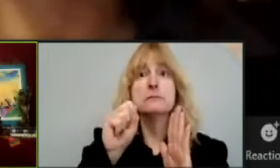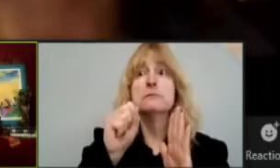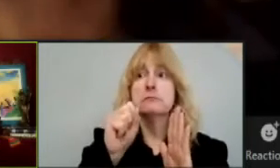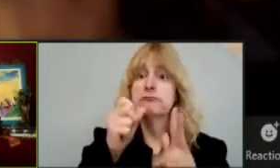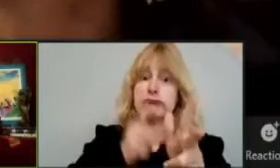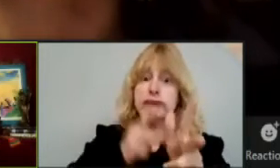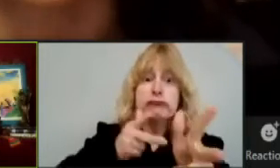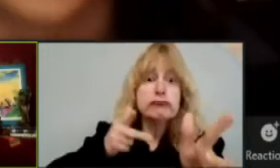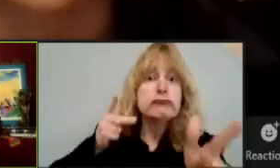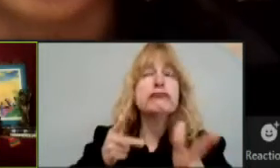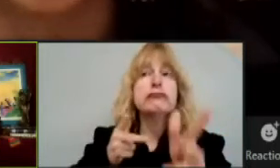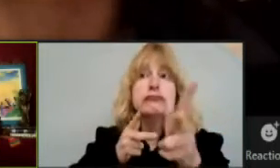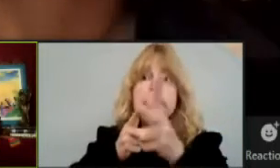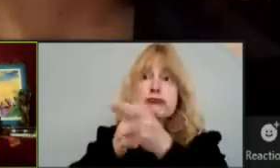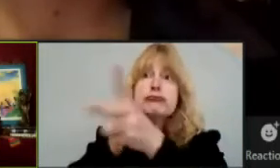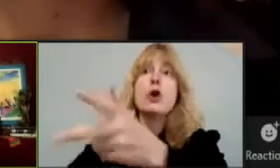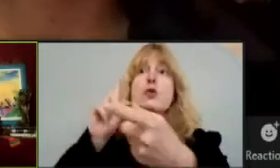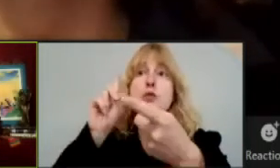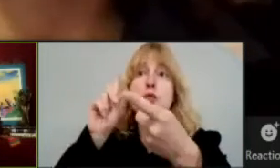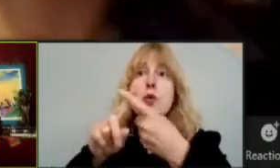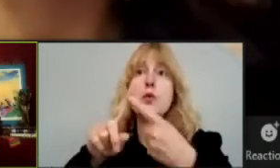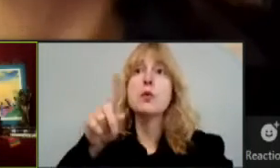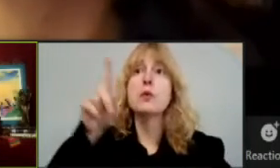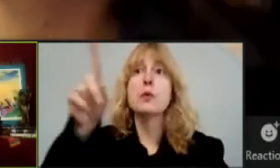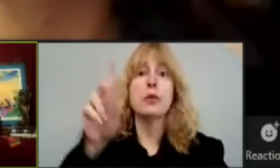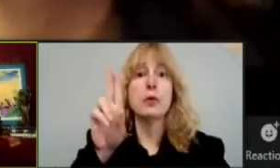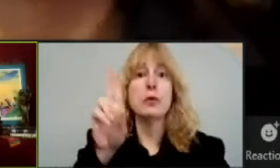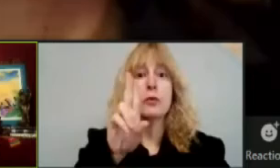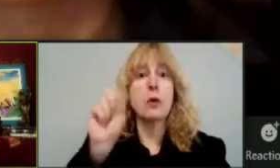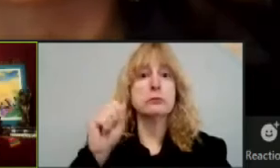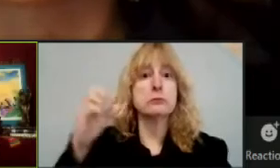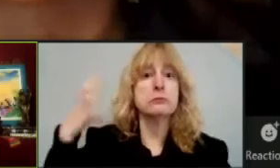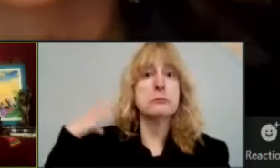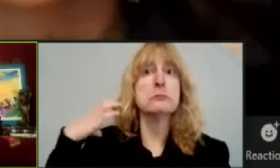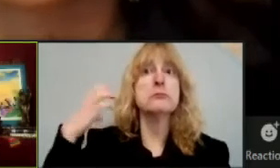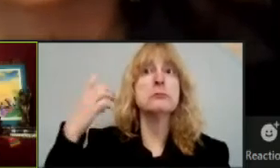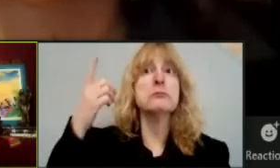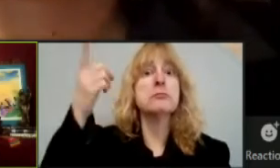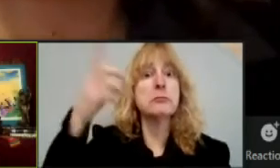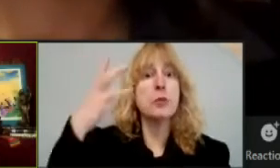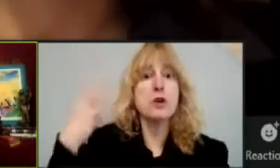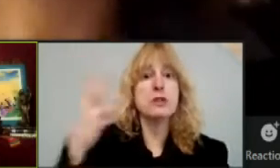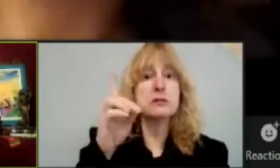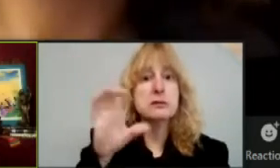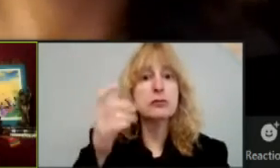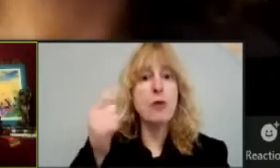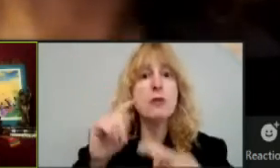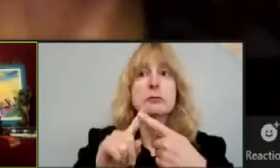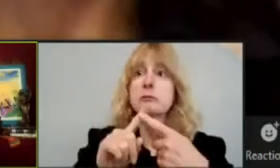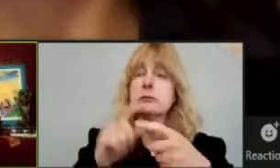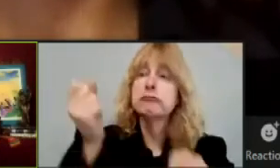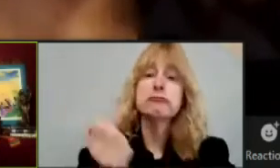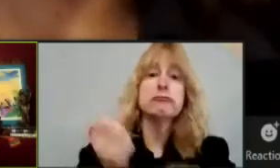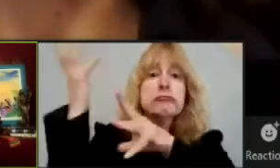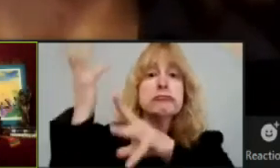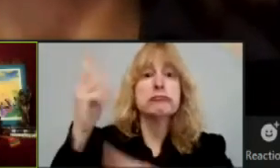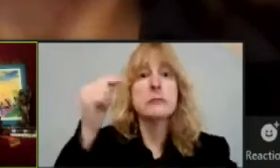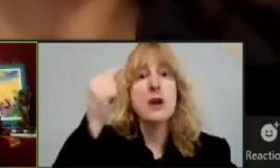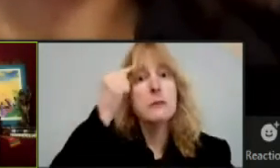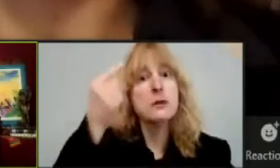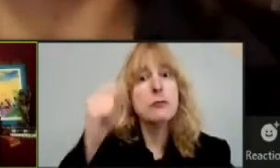and then attempted to overthrow a legal and constitutional process. So we want to let you know that people like